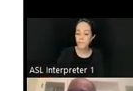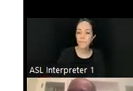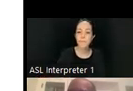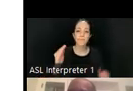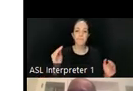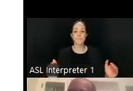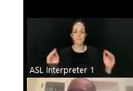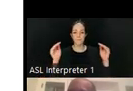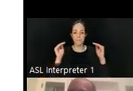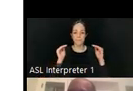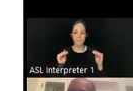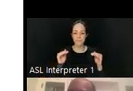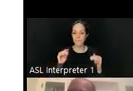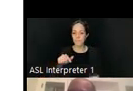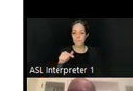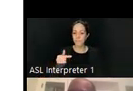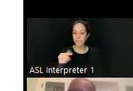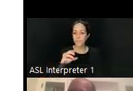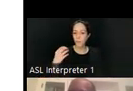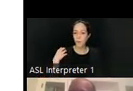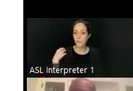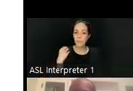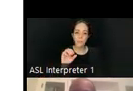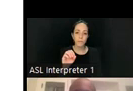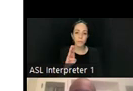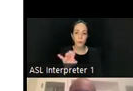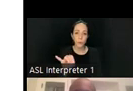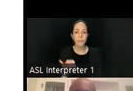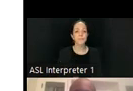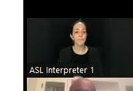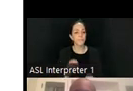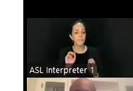Moving right along, I'll turn it over to Co-Chair Obi. Okay.